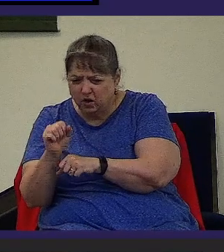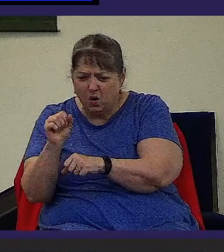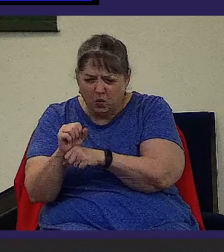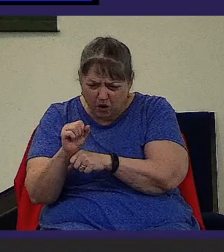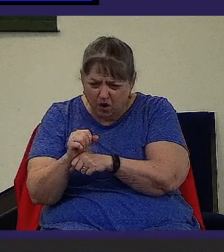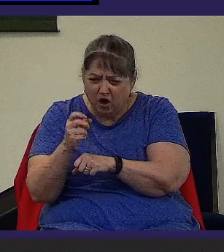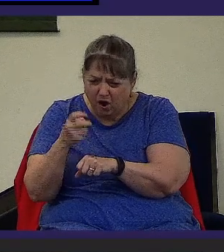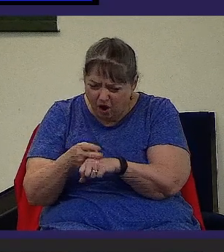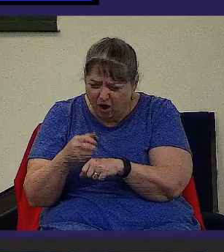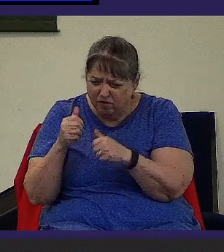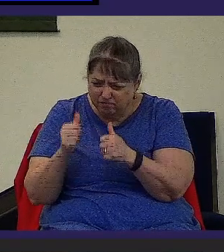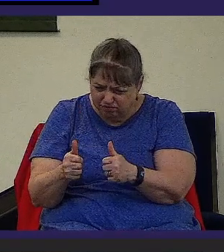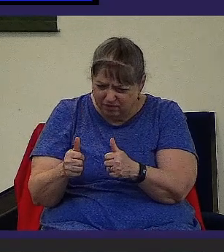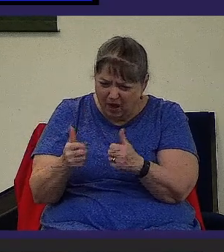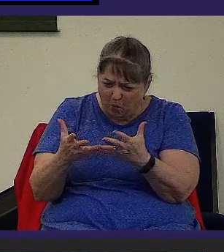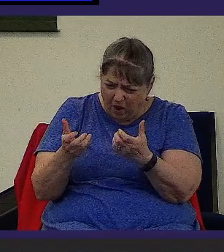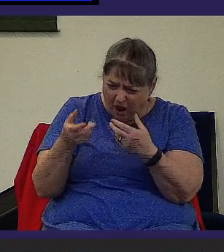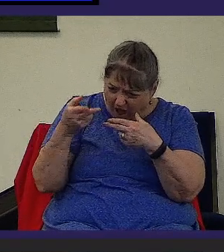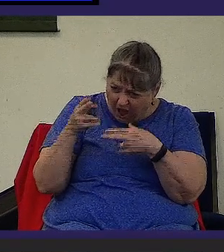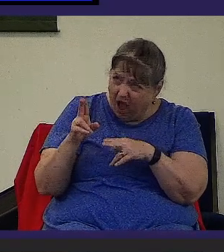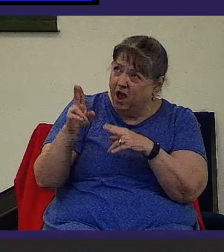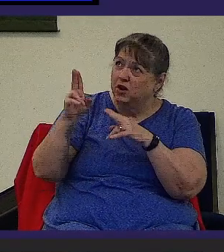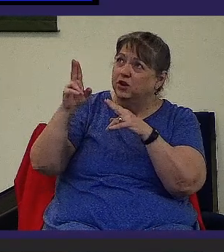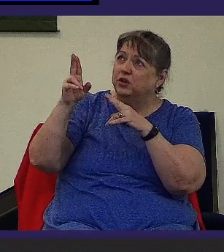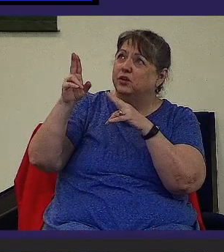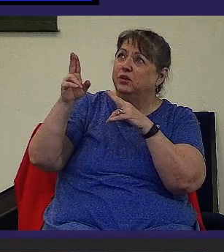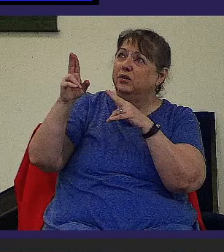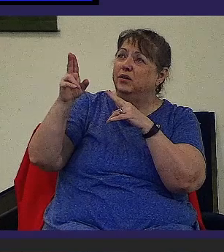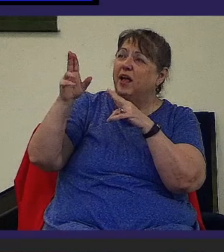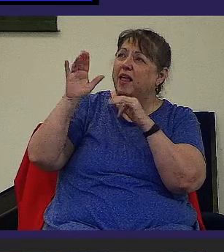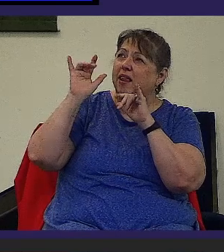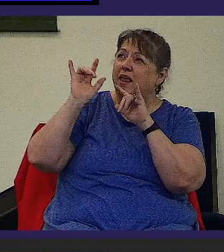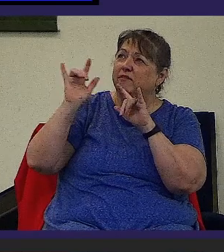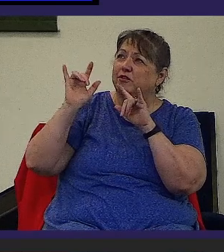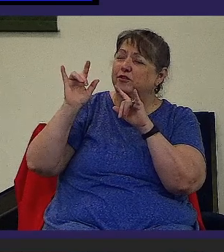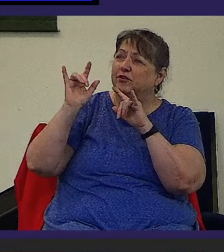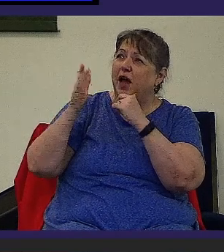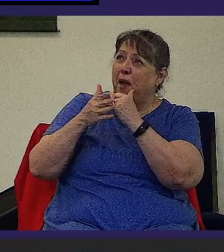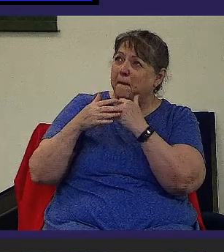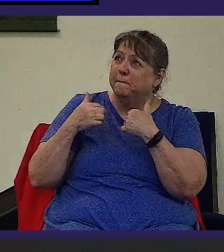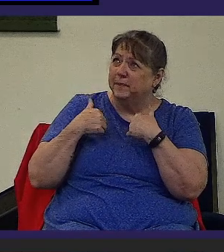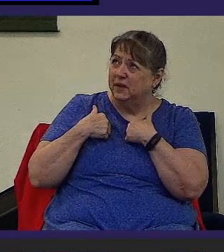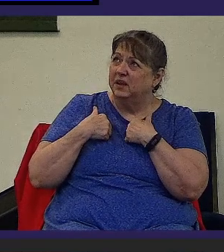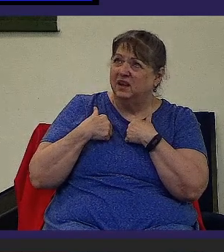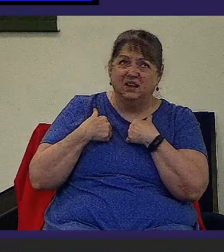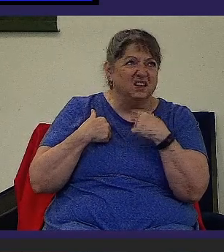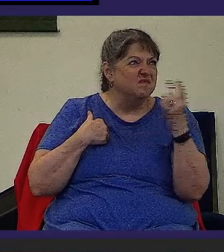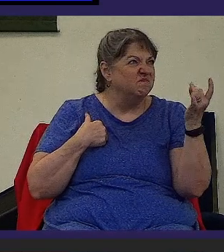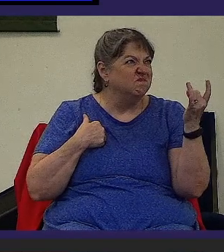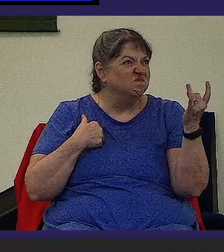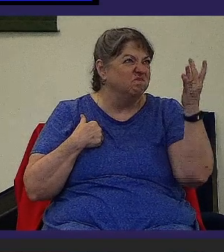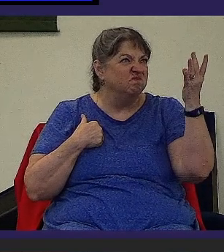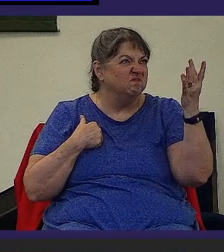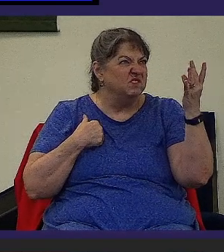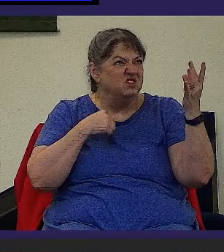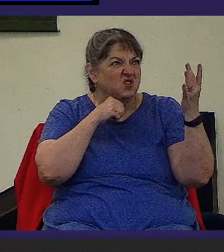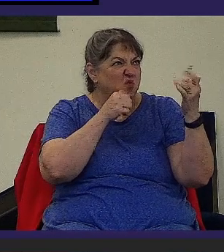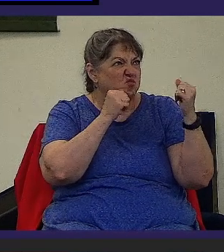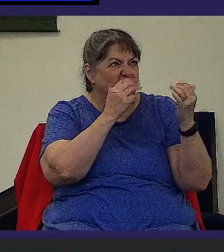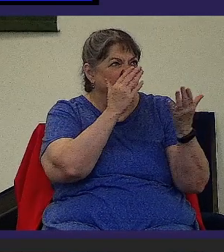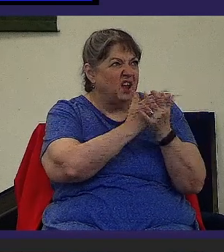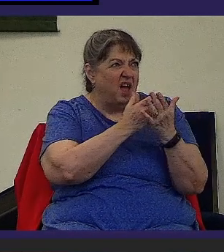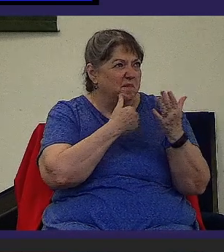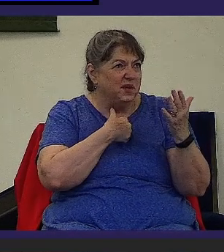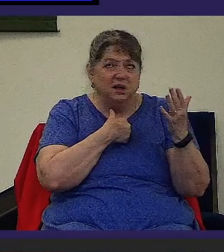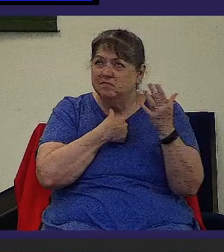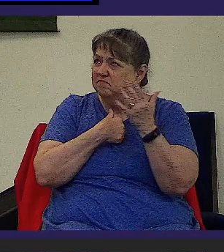it might be but that at the end of it all at the center of it all and at the start of it all is god has created me to be someone of